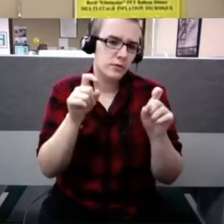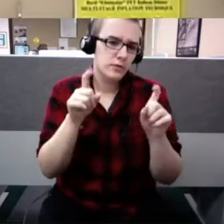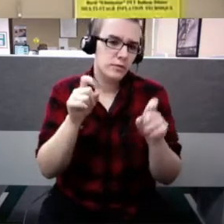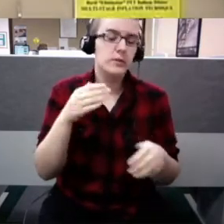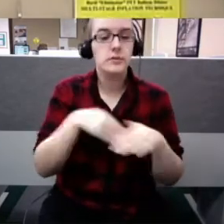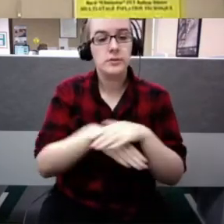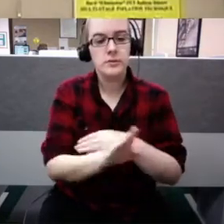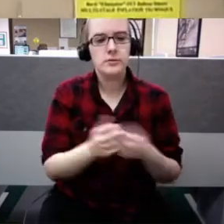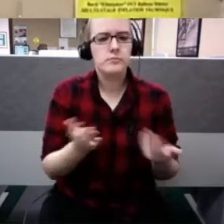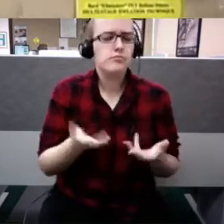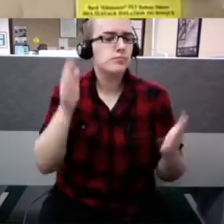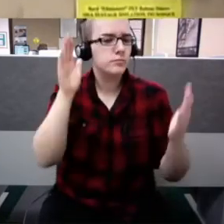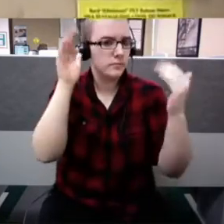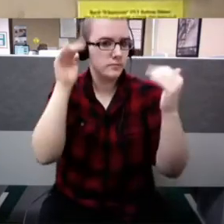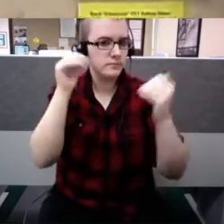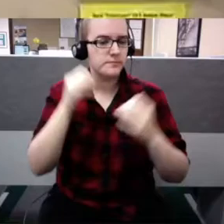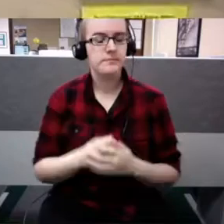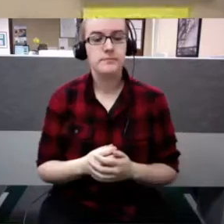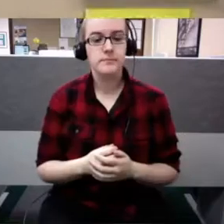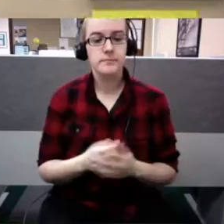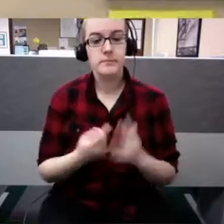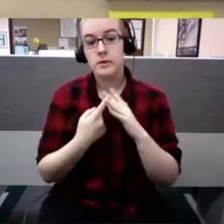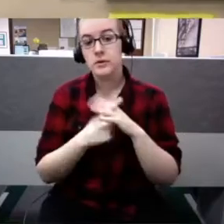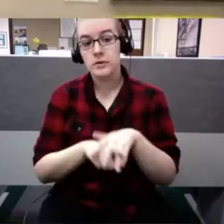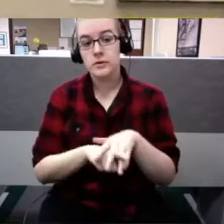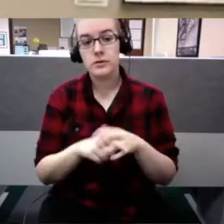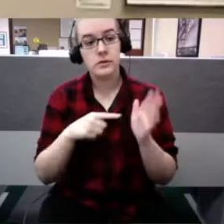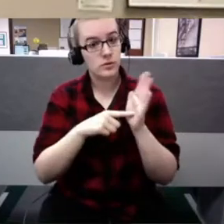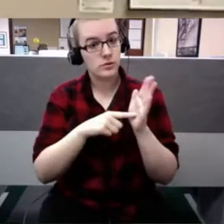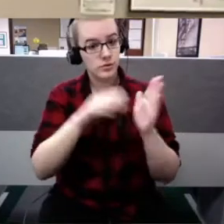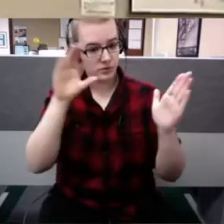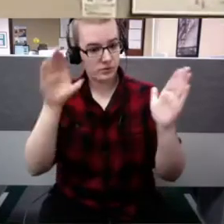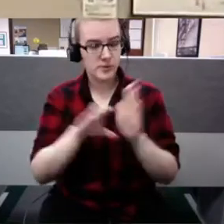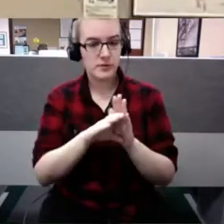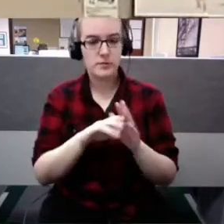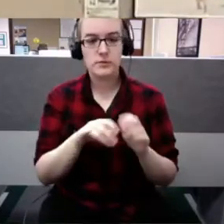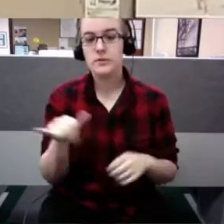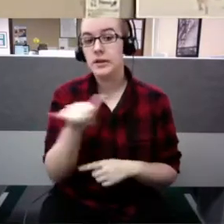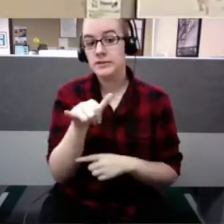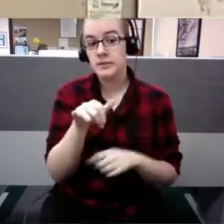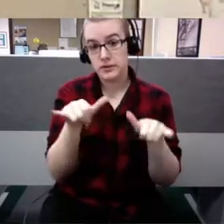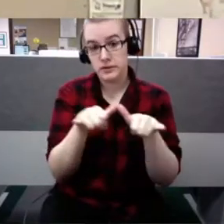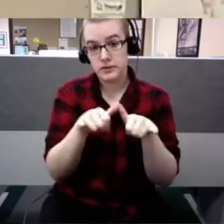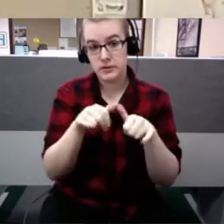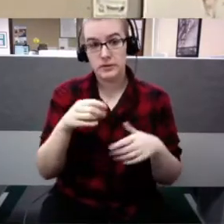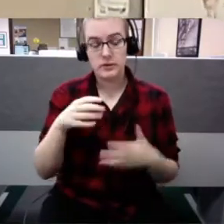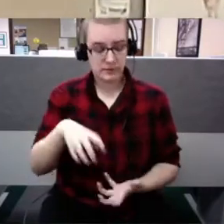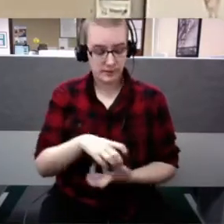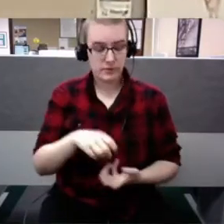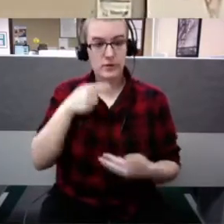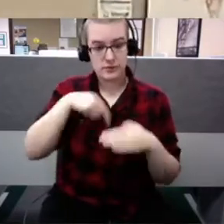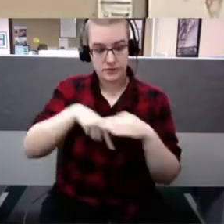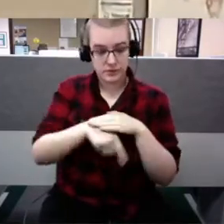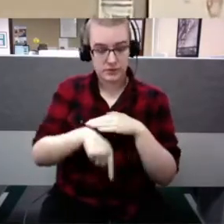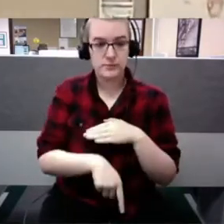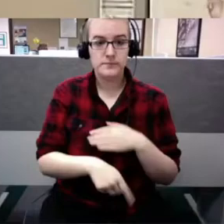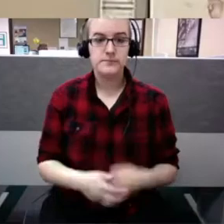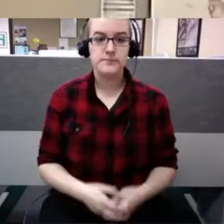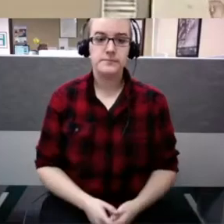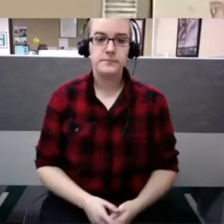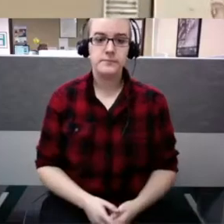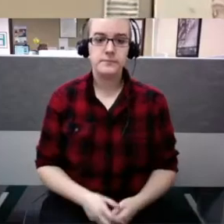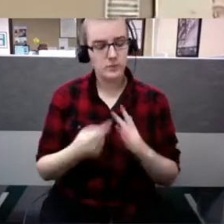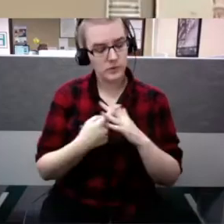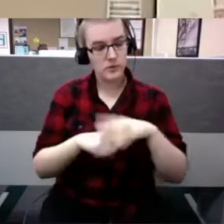going to start with, I want to show you a small diagram. Actually, it's to scale of the digestive tract. And we're going to start